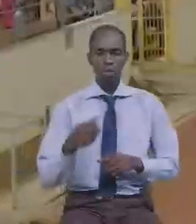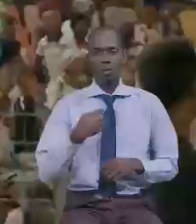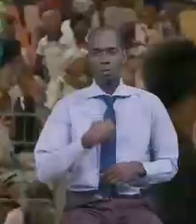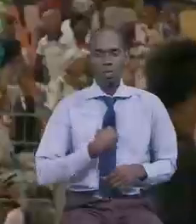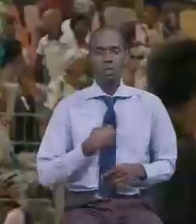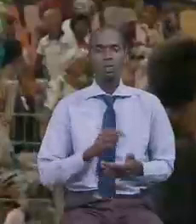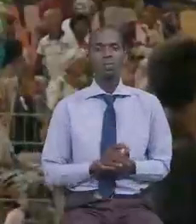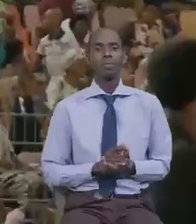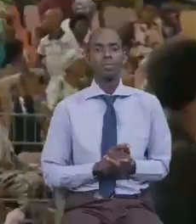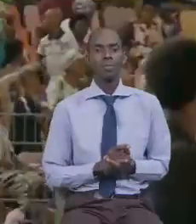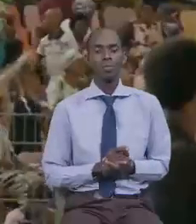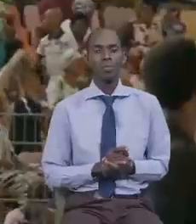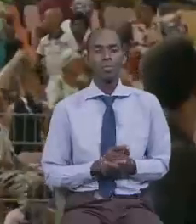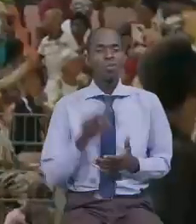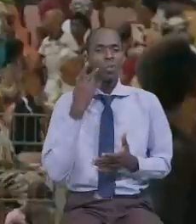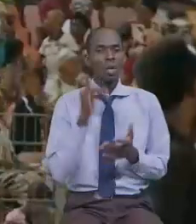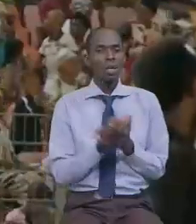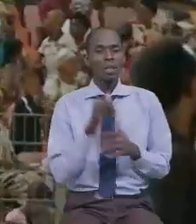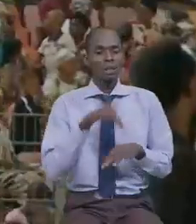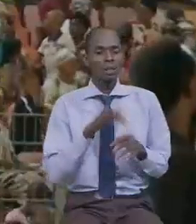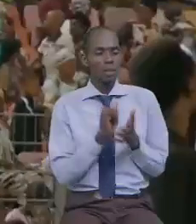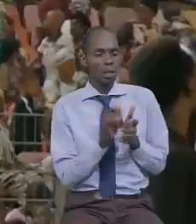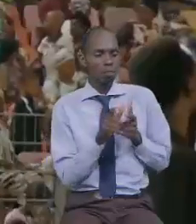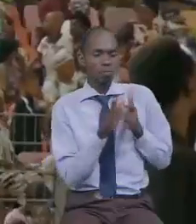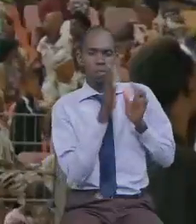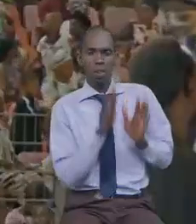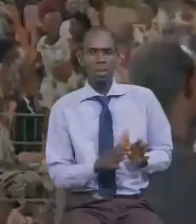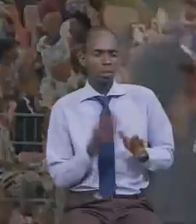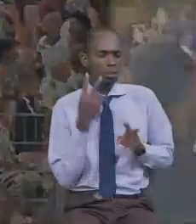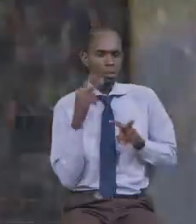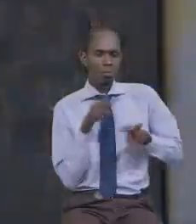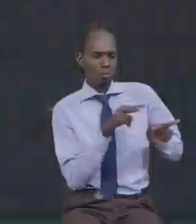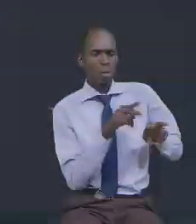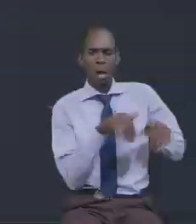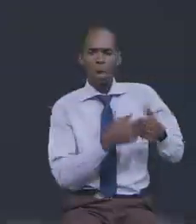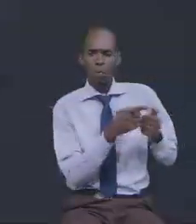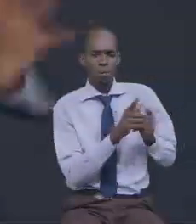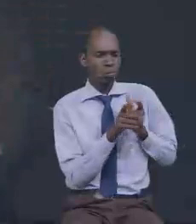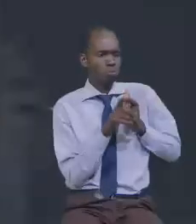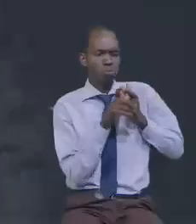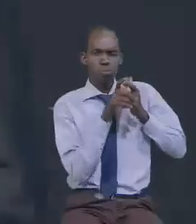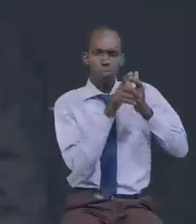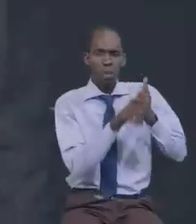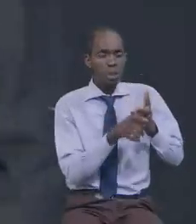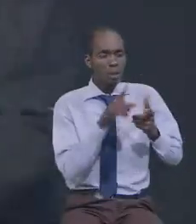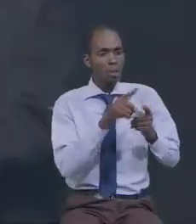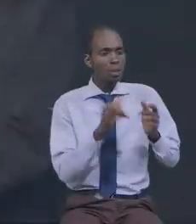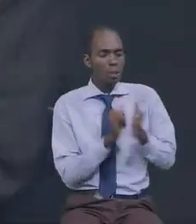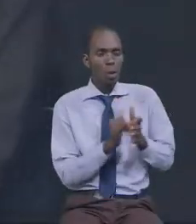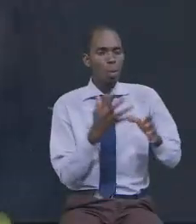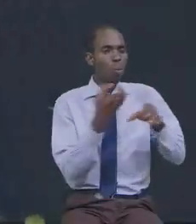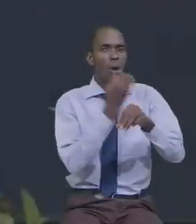Look at that athlete. Look at the way she is running. And look at the way she breaks every